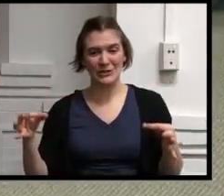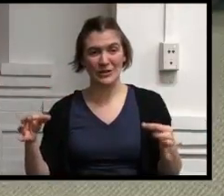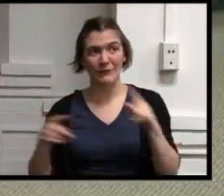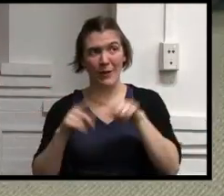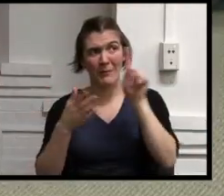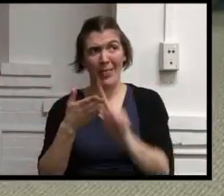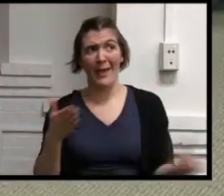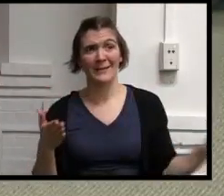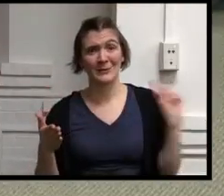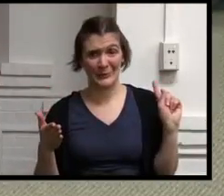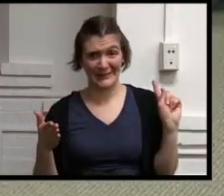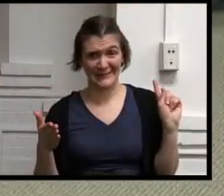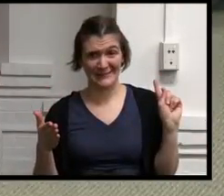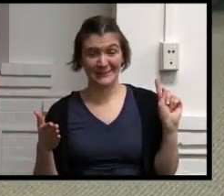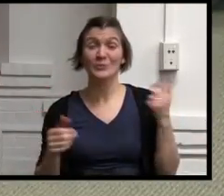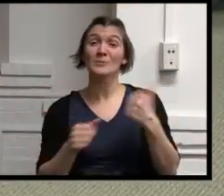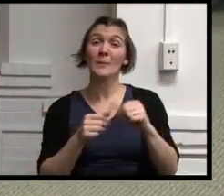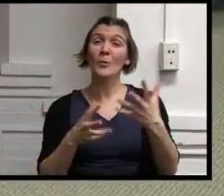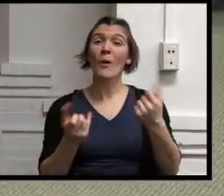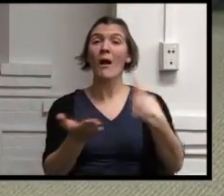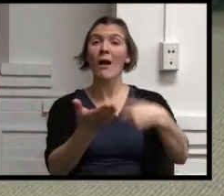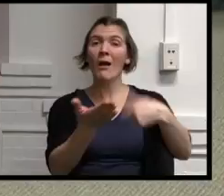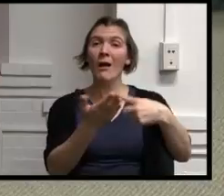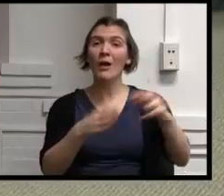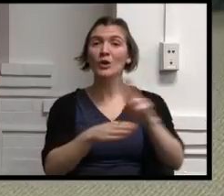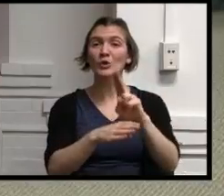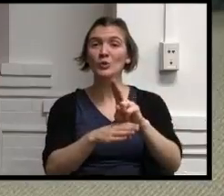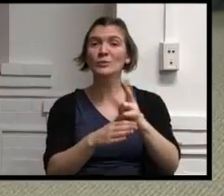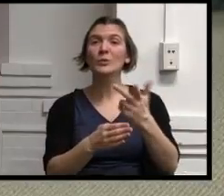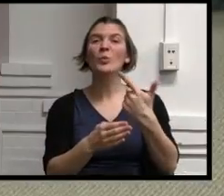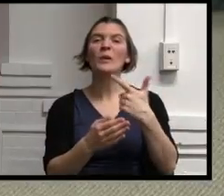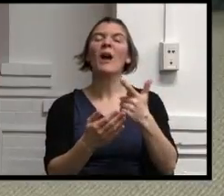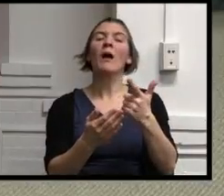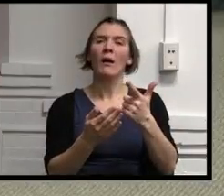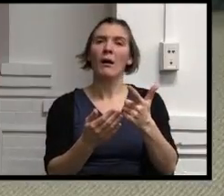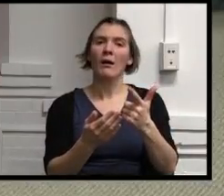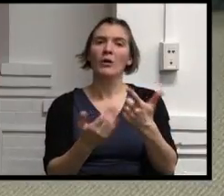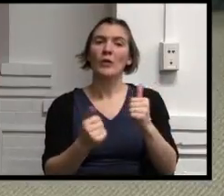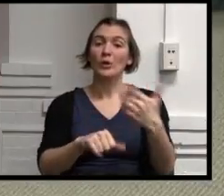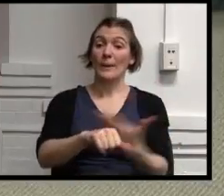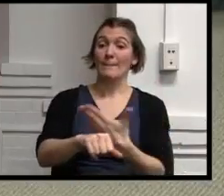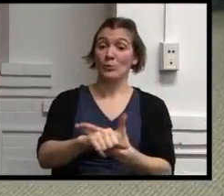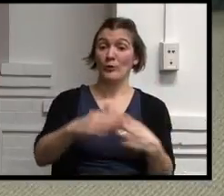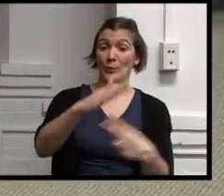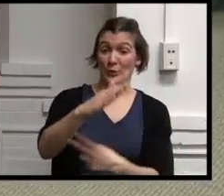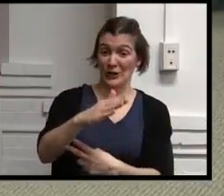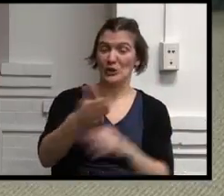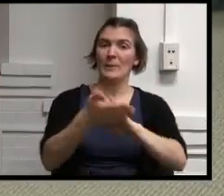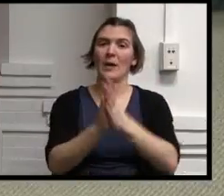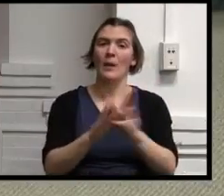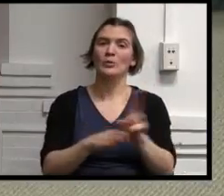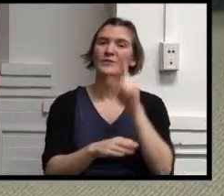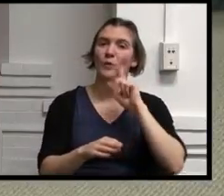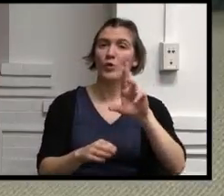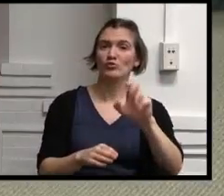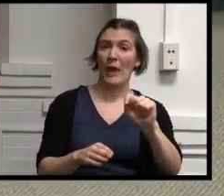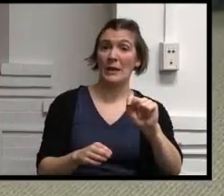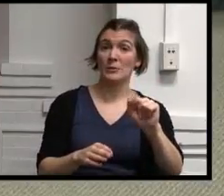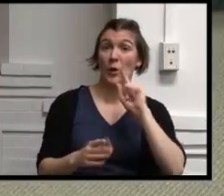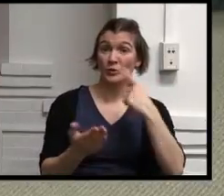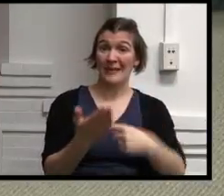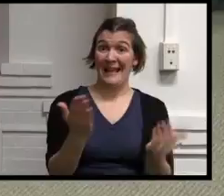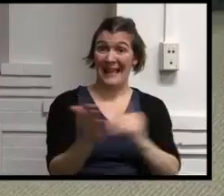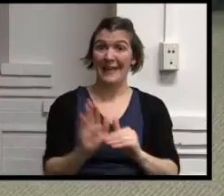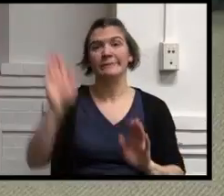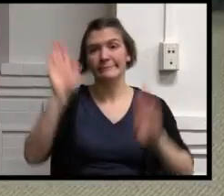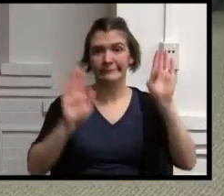last week about funding to make improvements to the Creamery Bridge, please say aye.